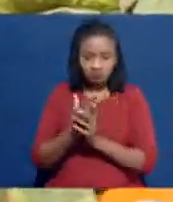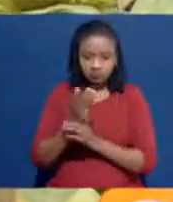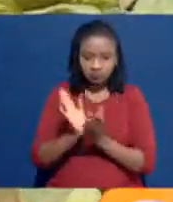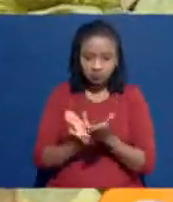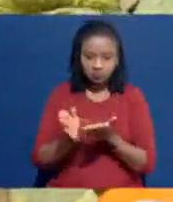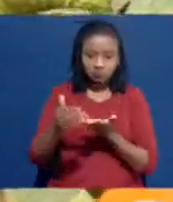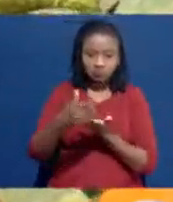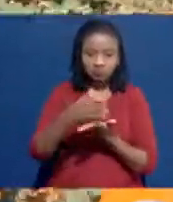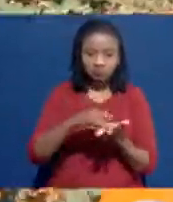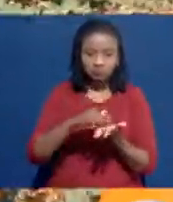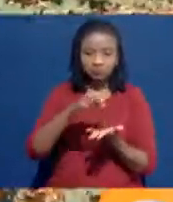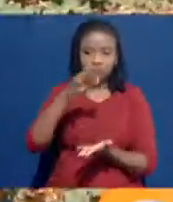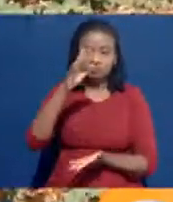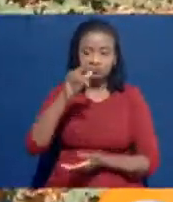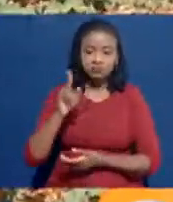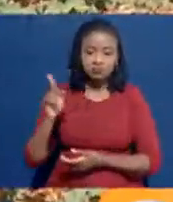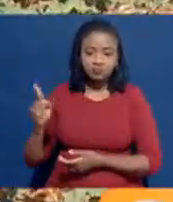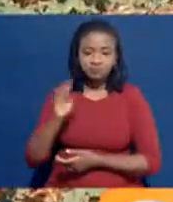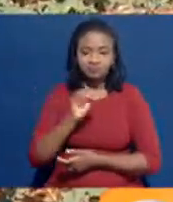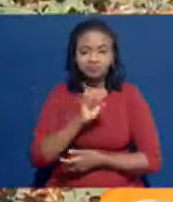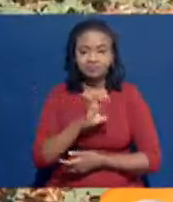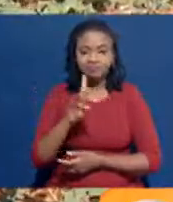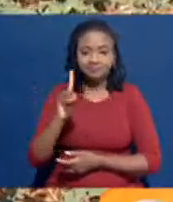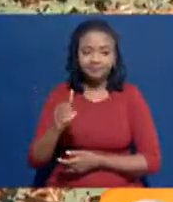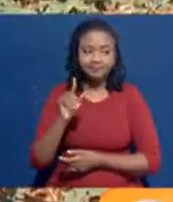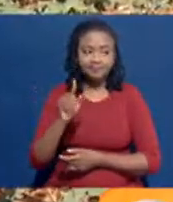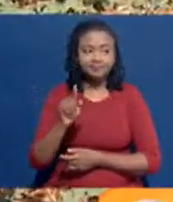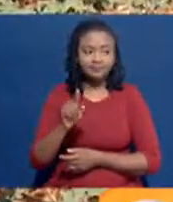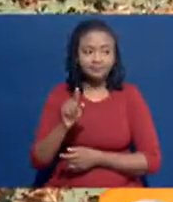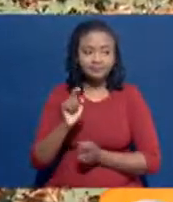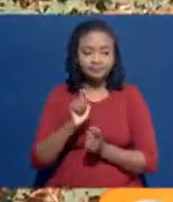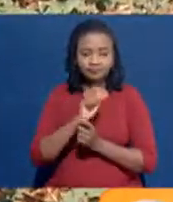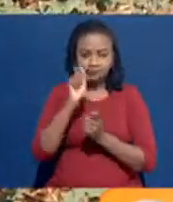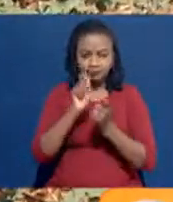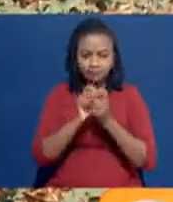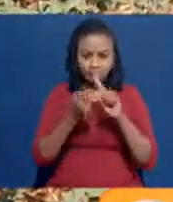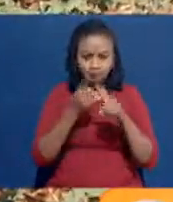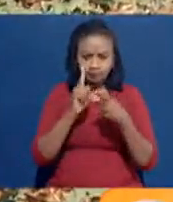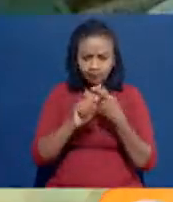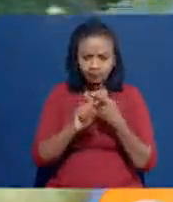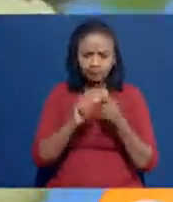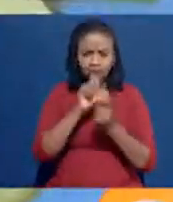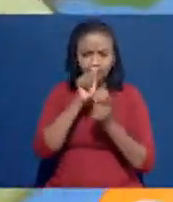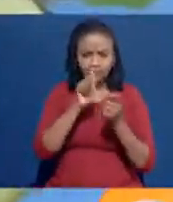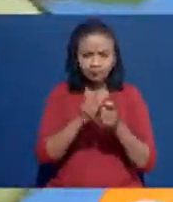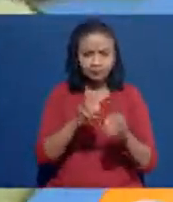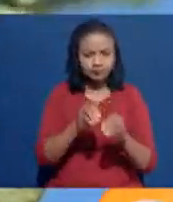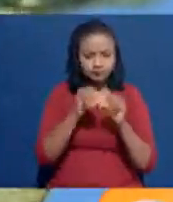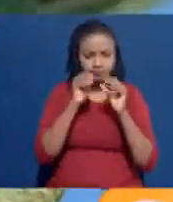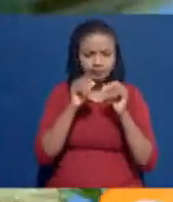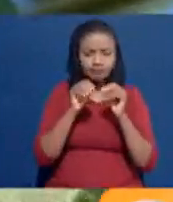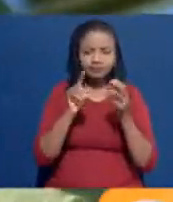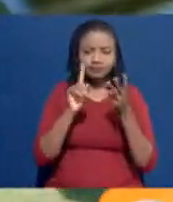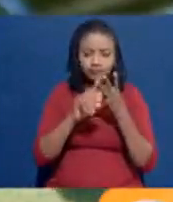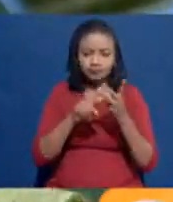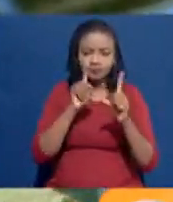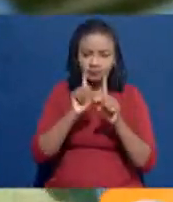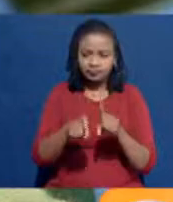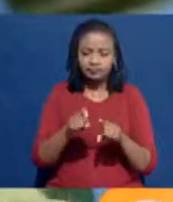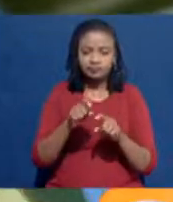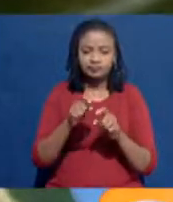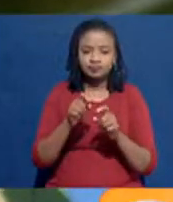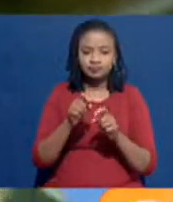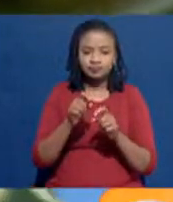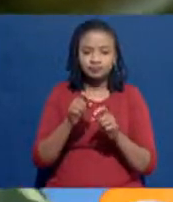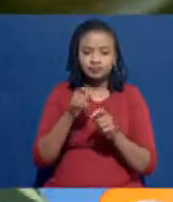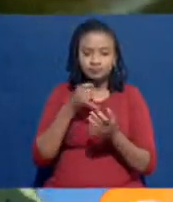A certified seed refers to a seed of a prescribed standard of quality produced under a controlled multiplication